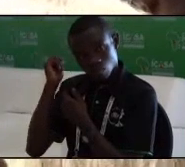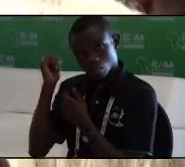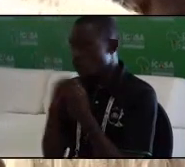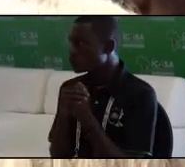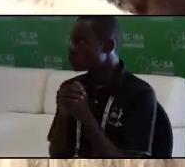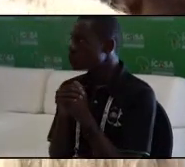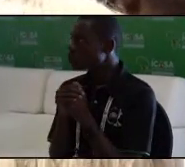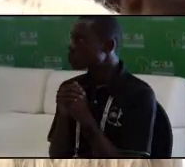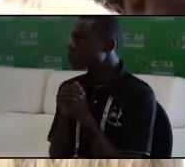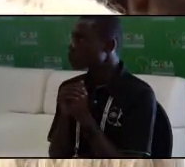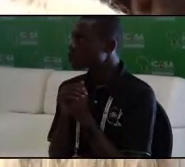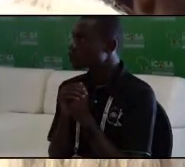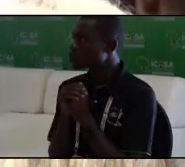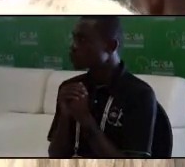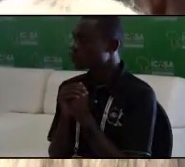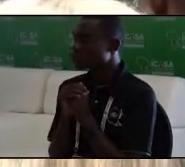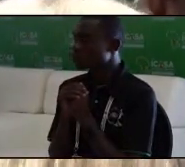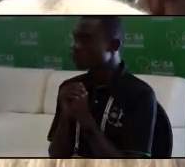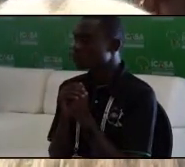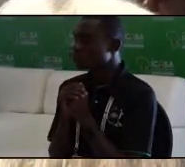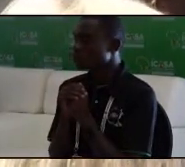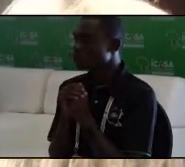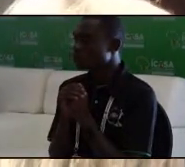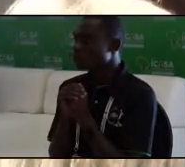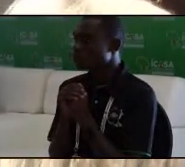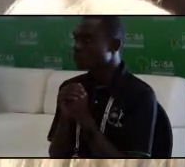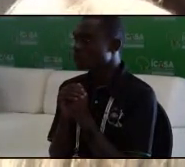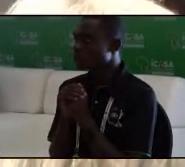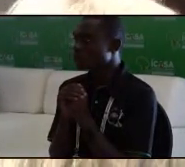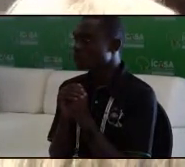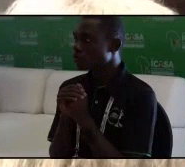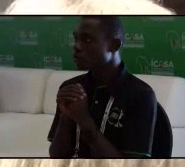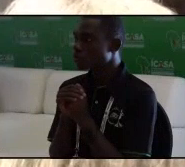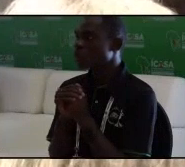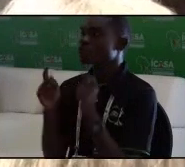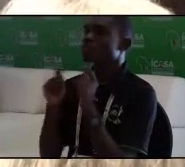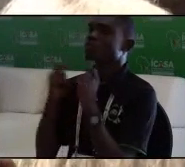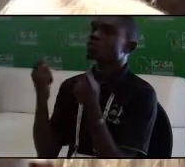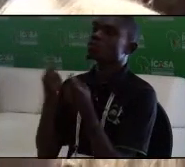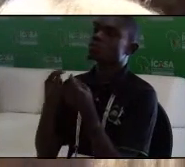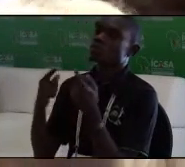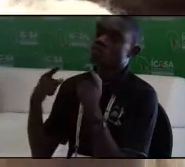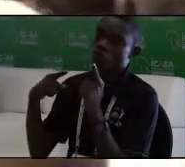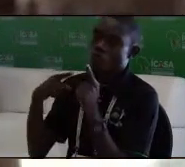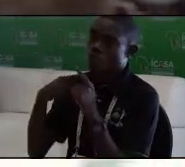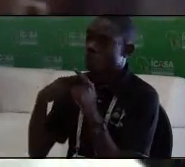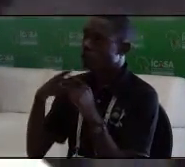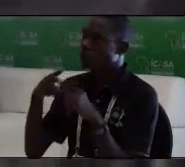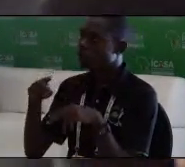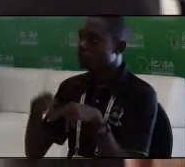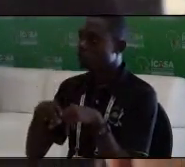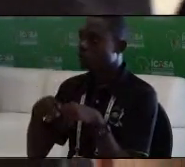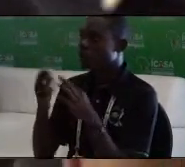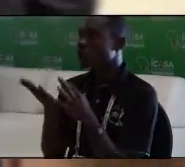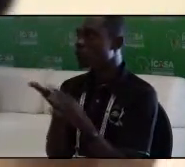I would like to call upon Mr. Jeffrey Tassi. He's the Team Lead for HIV testing services